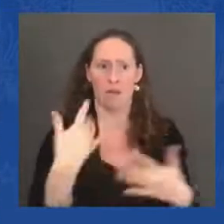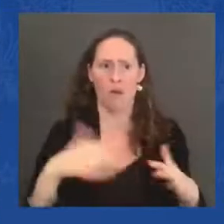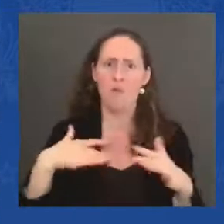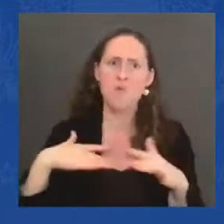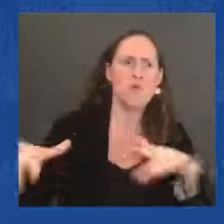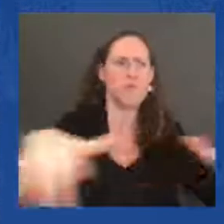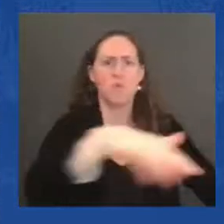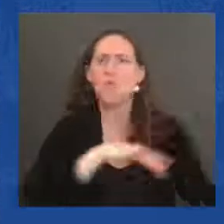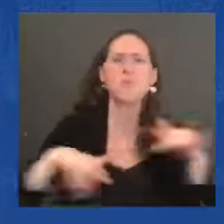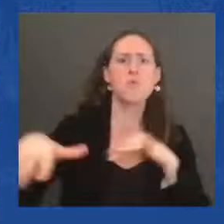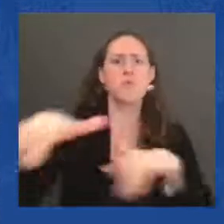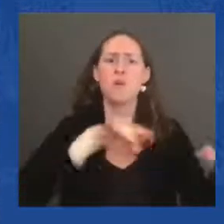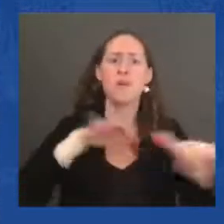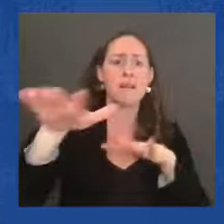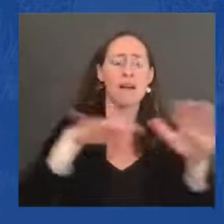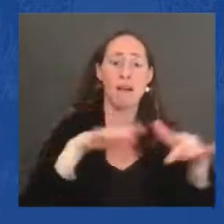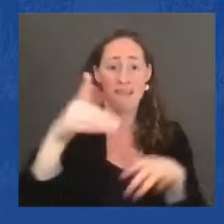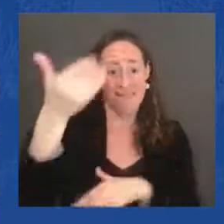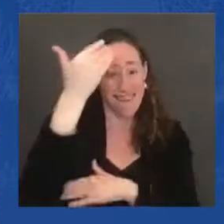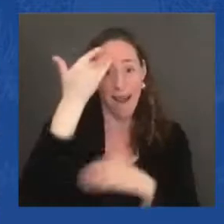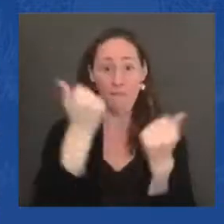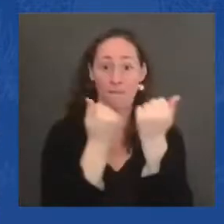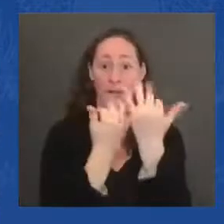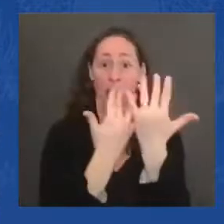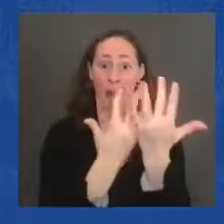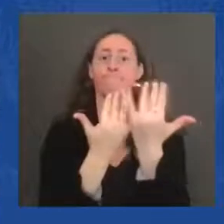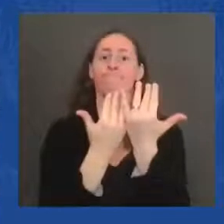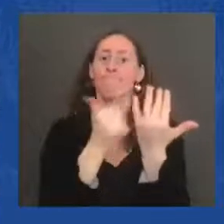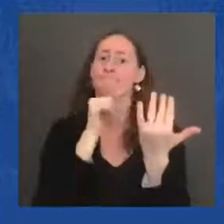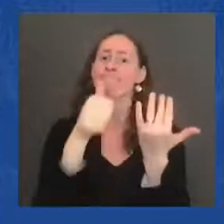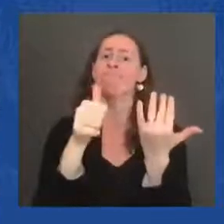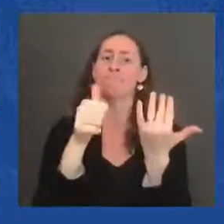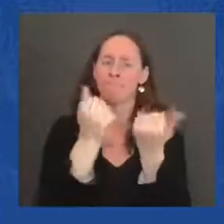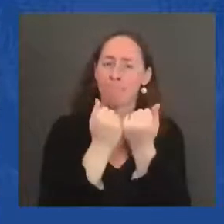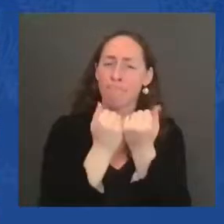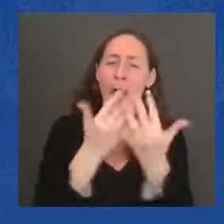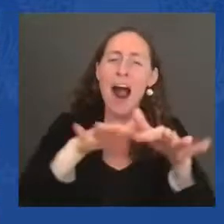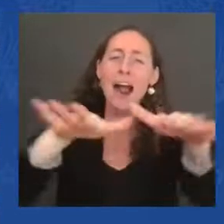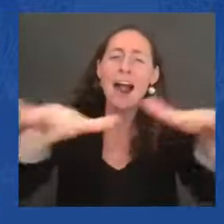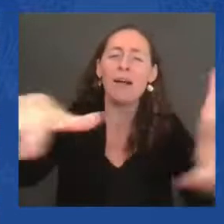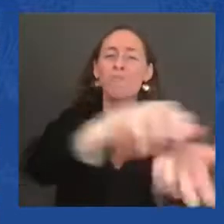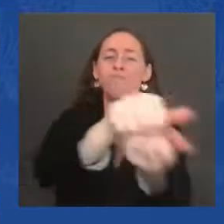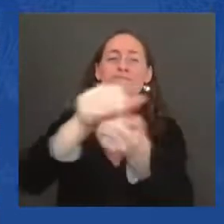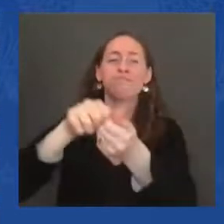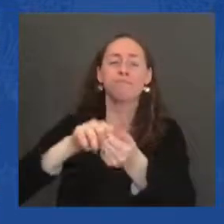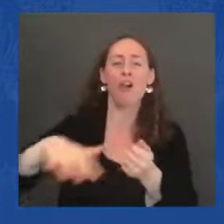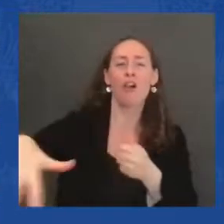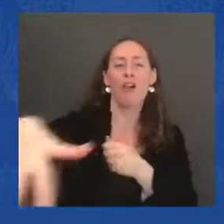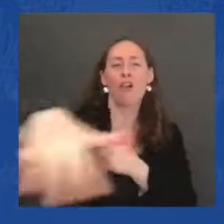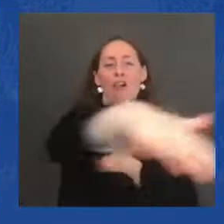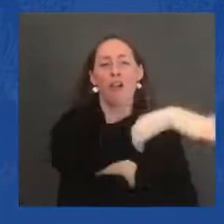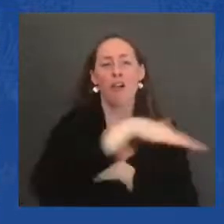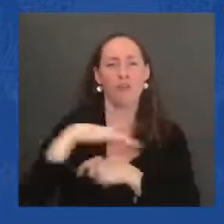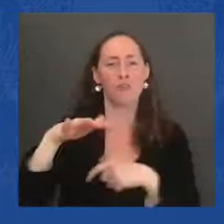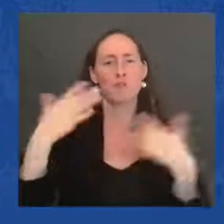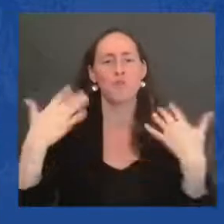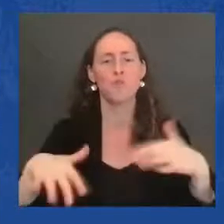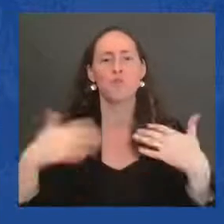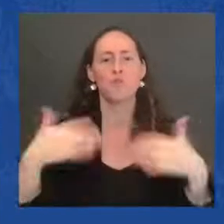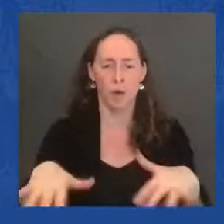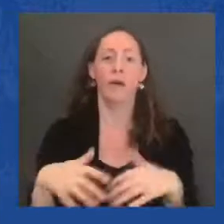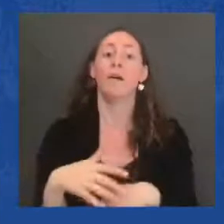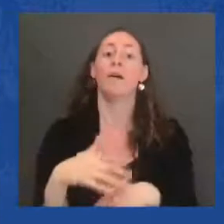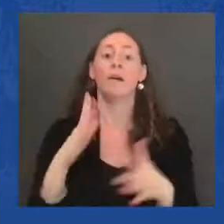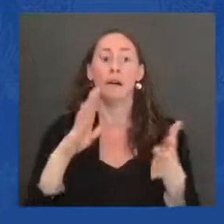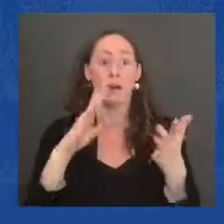ourselves. One of our speakers will speak to that particularly. But the kind of fires we're experiencing these days, the kind of long duration, massive destructive fires